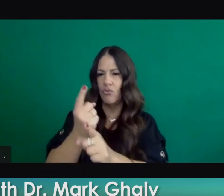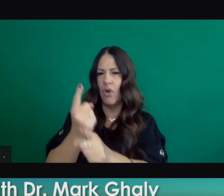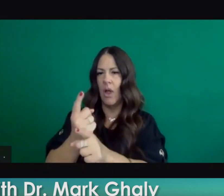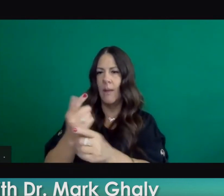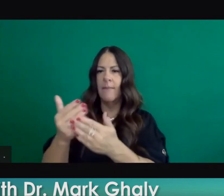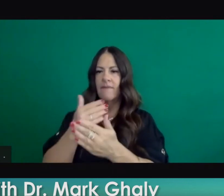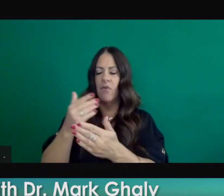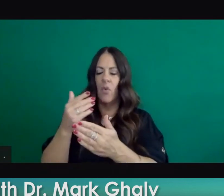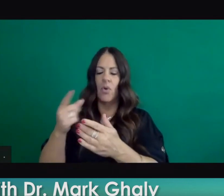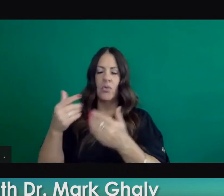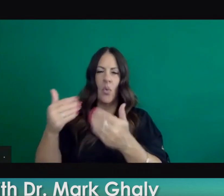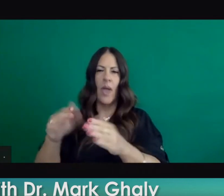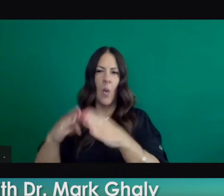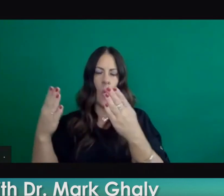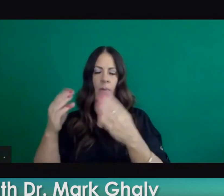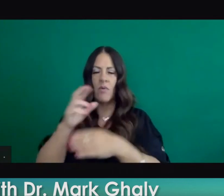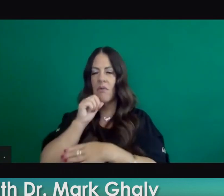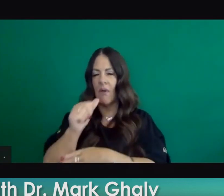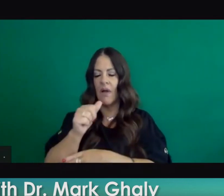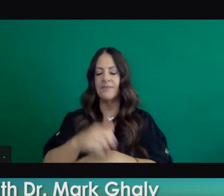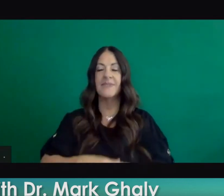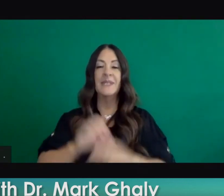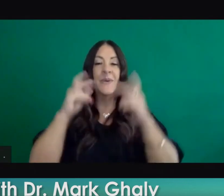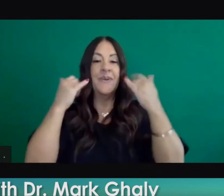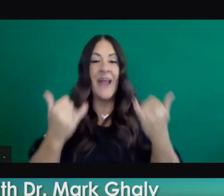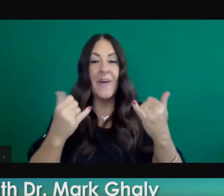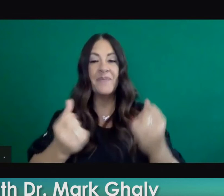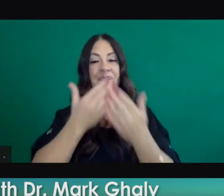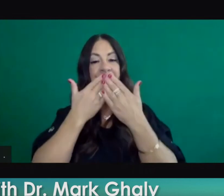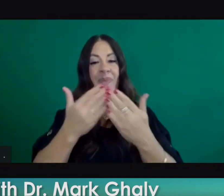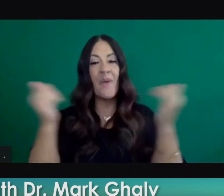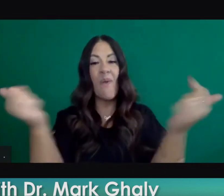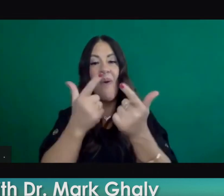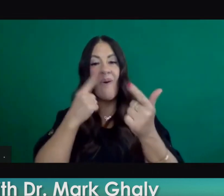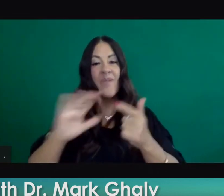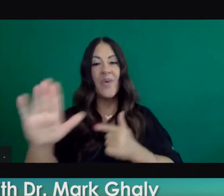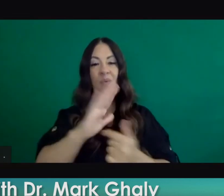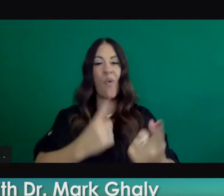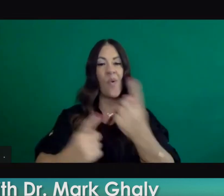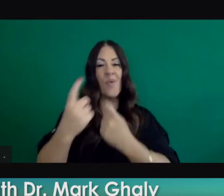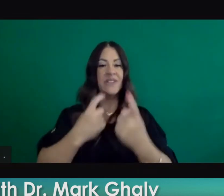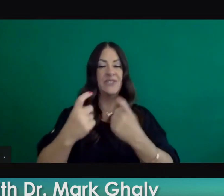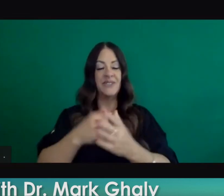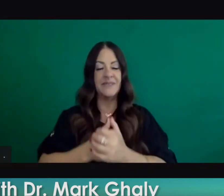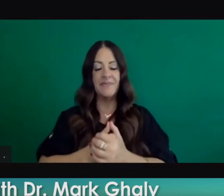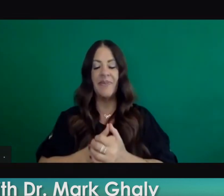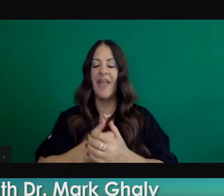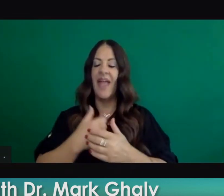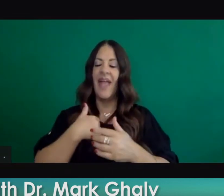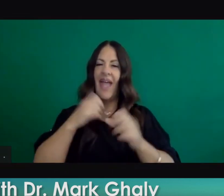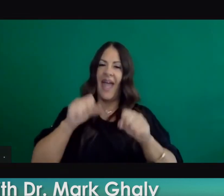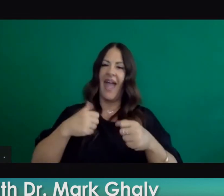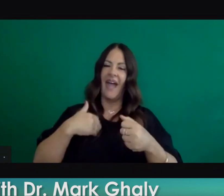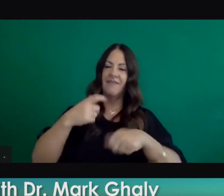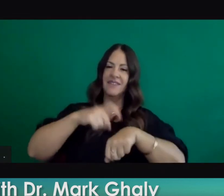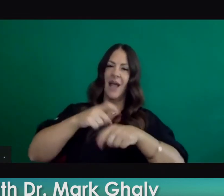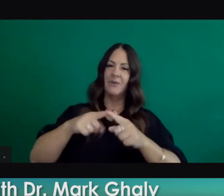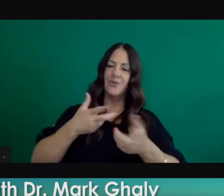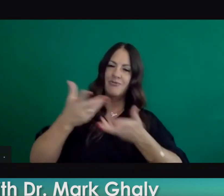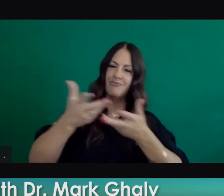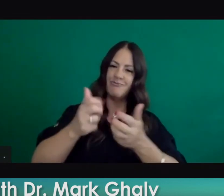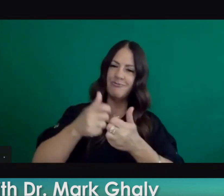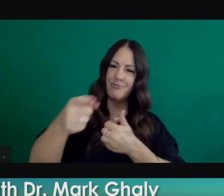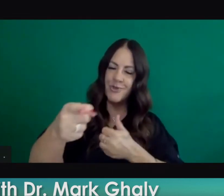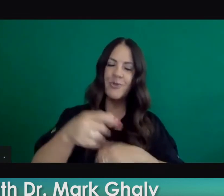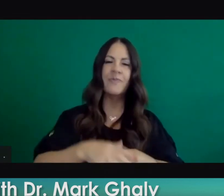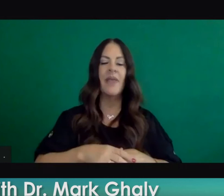So with that, I want to just thank you as always to the reporters for the thoughtful questions and a chance to engage on, I think, issues that all